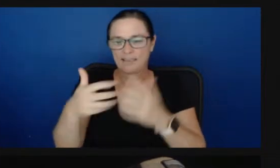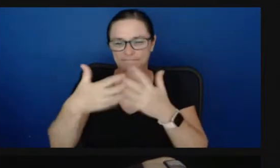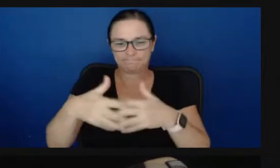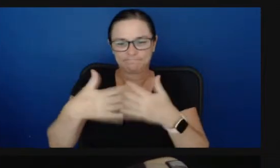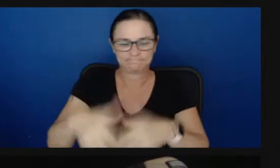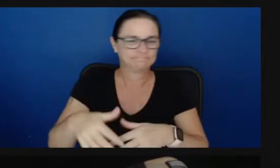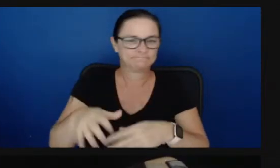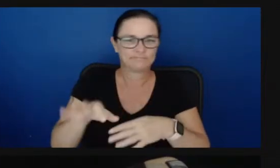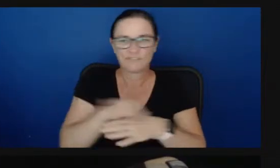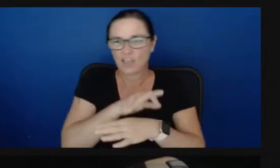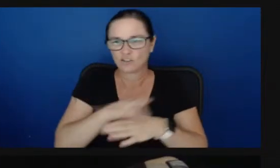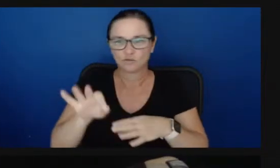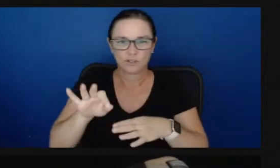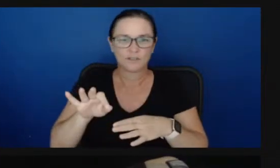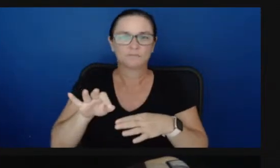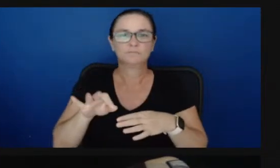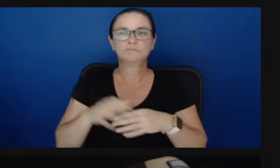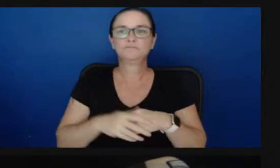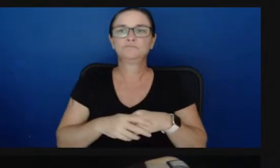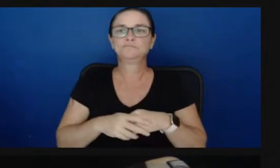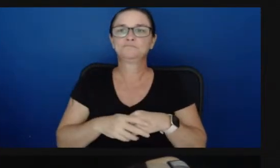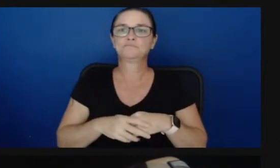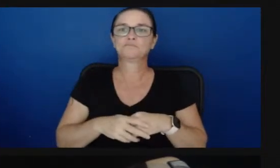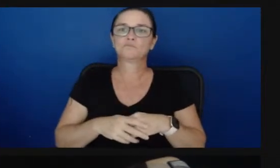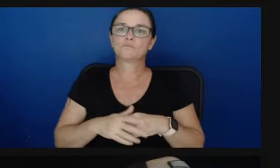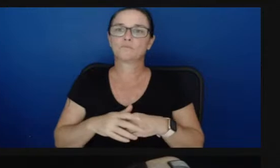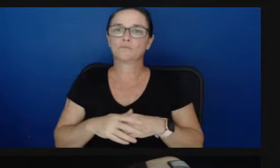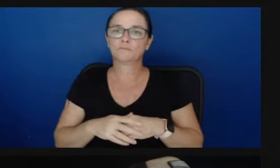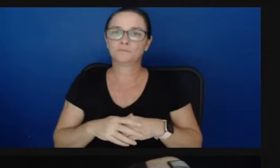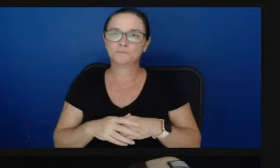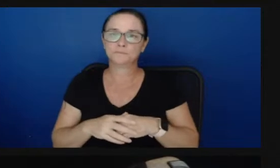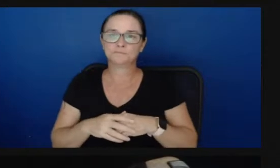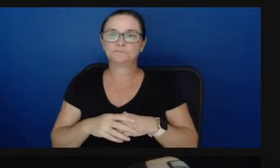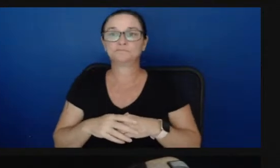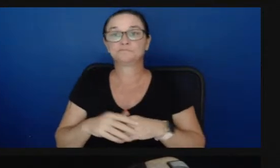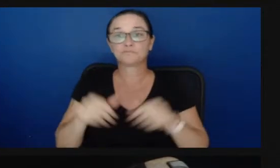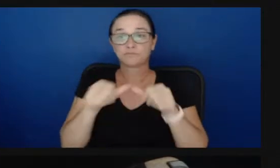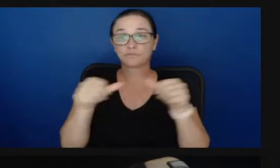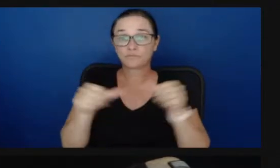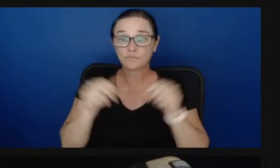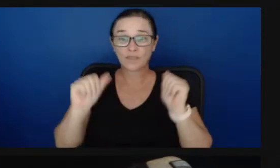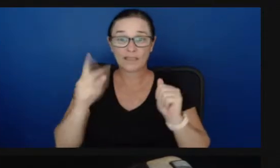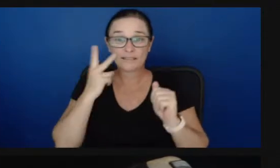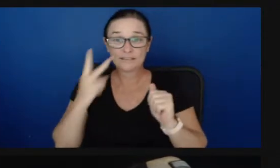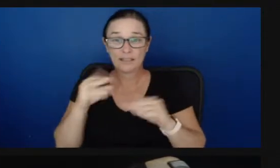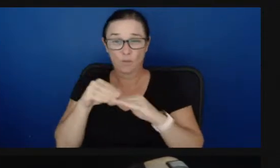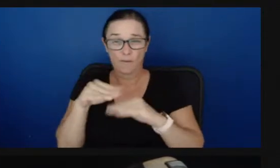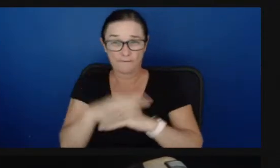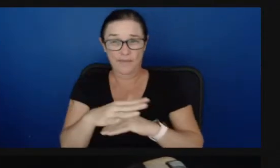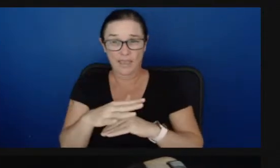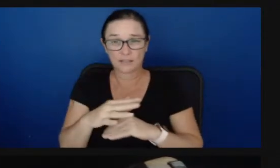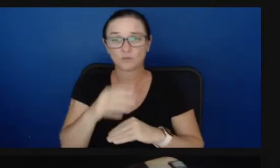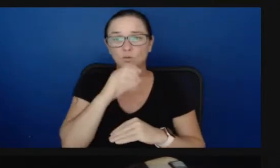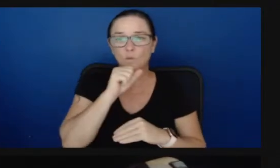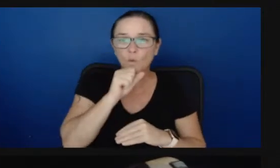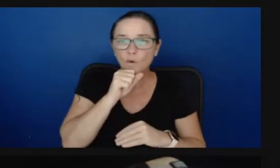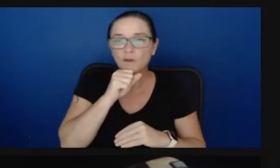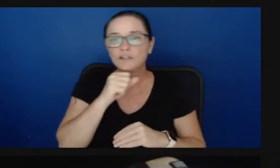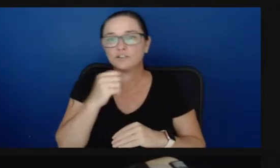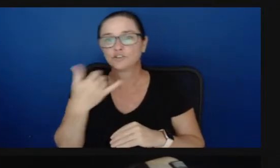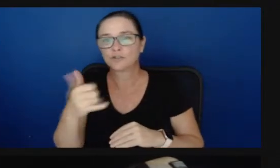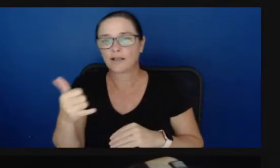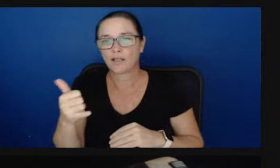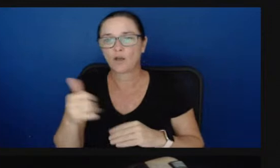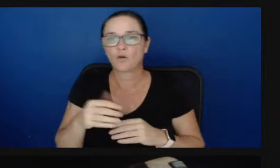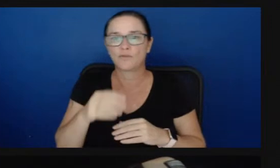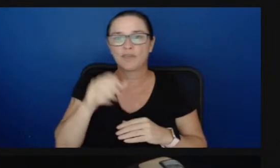Kilauea, and largely the areas that we see effect are colored in this orange and yellow. The typical areas, the southeast